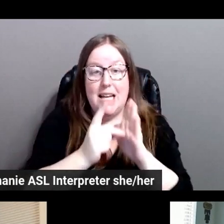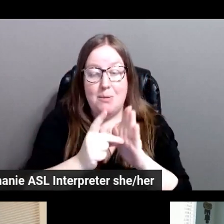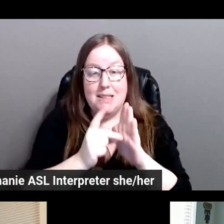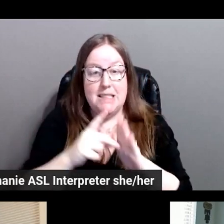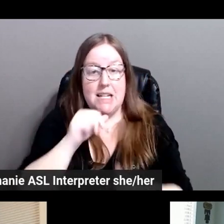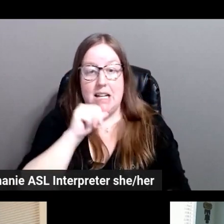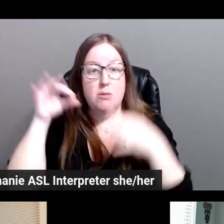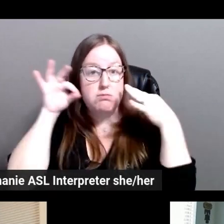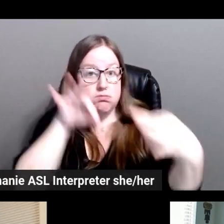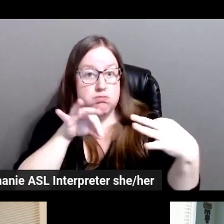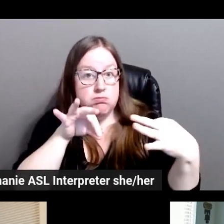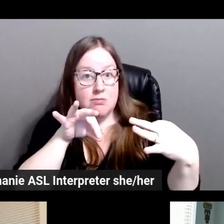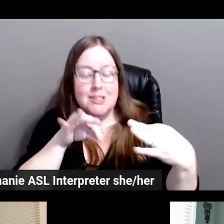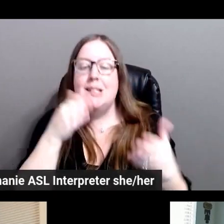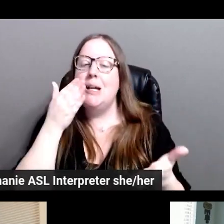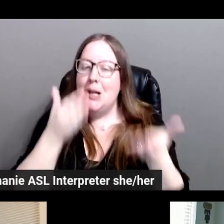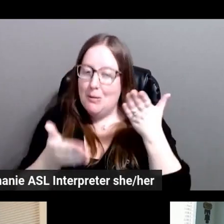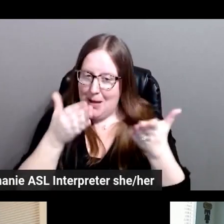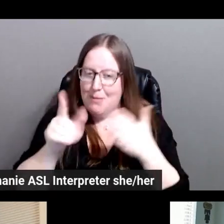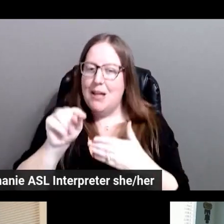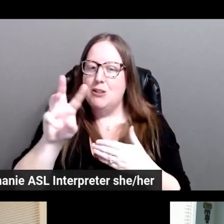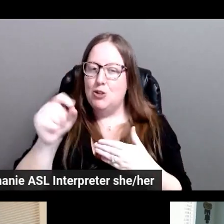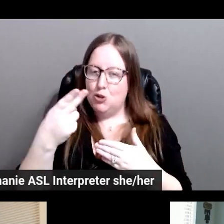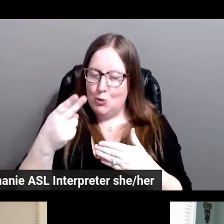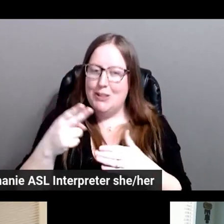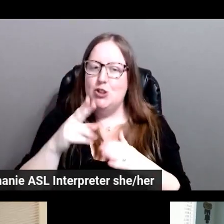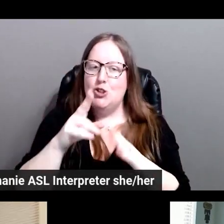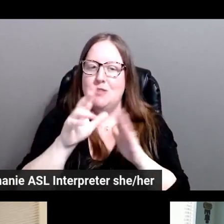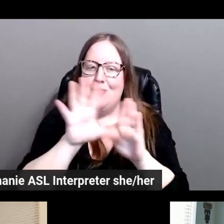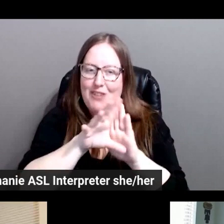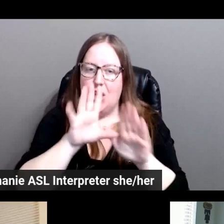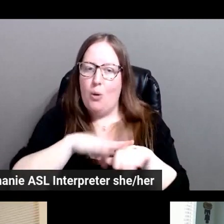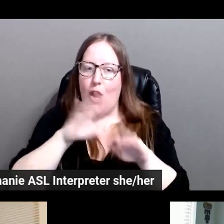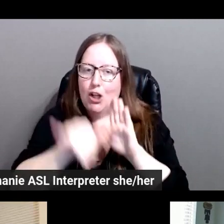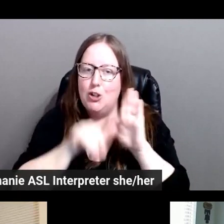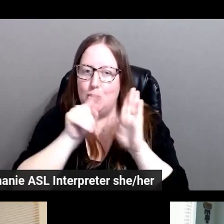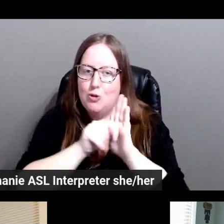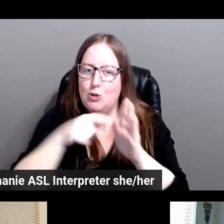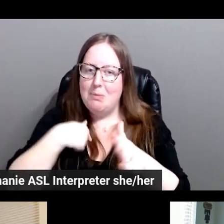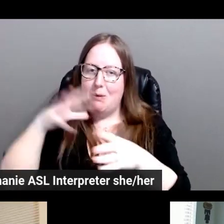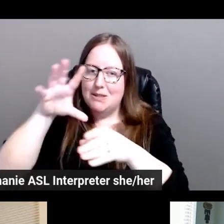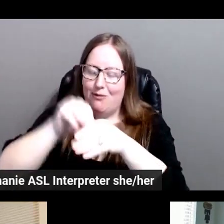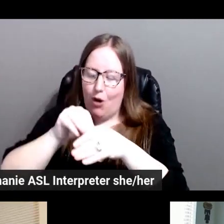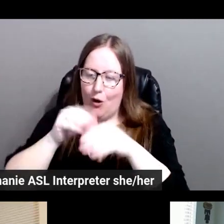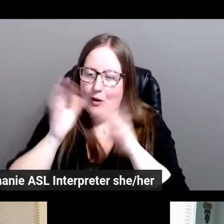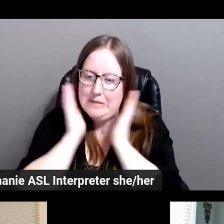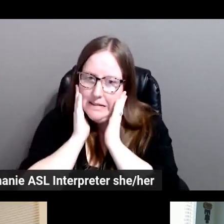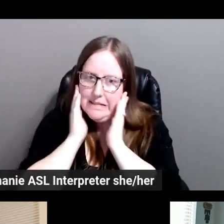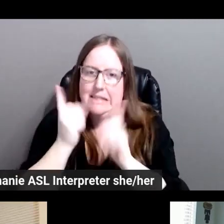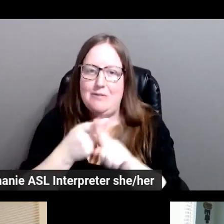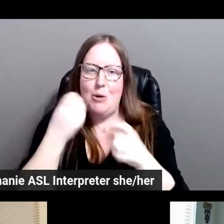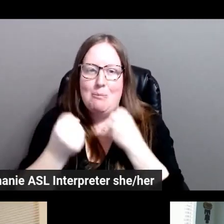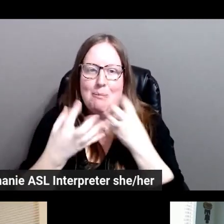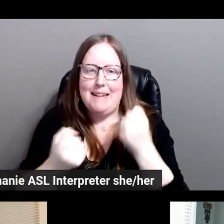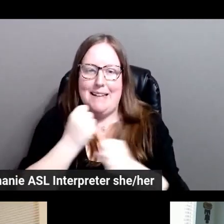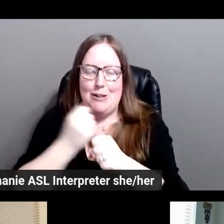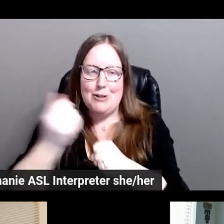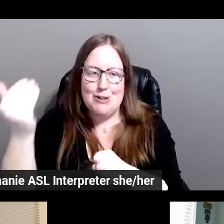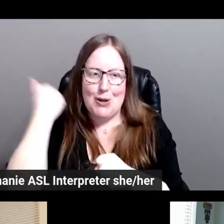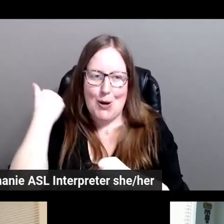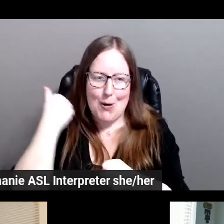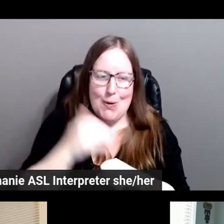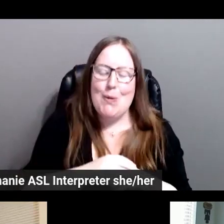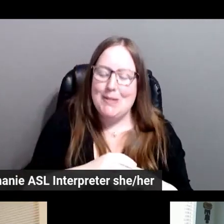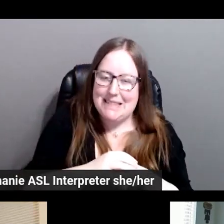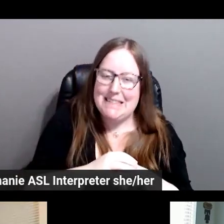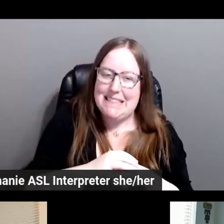exactly so well, there might be a Twitch video on YouTube somewhere that I was involved with from years back. But you perfected the art